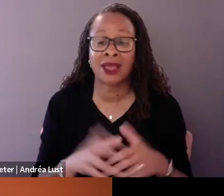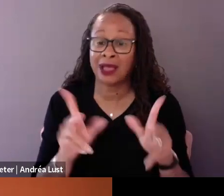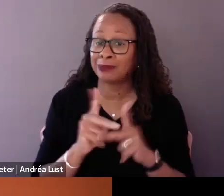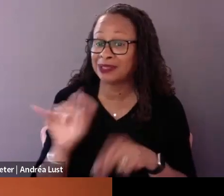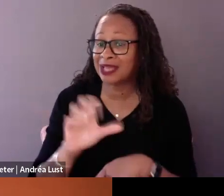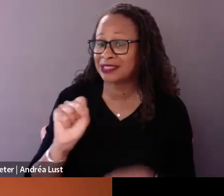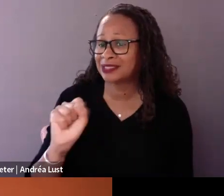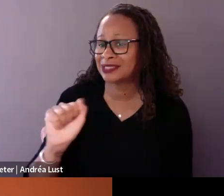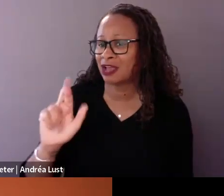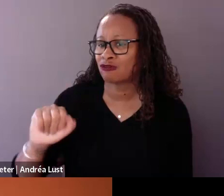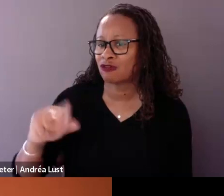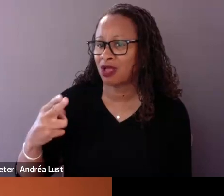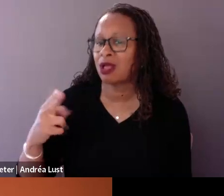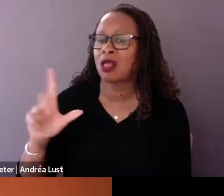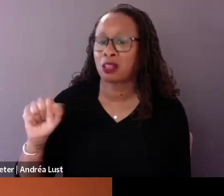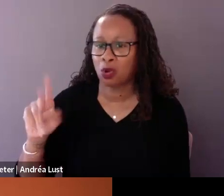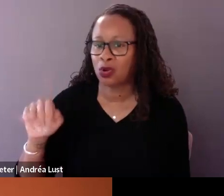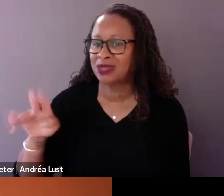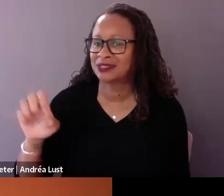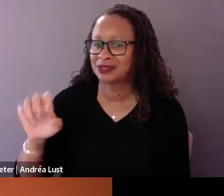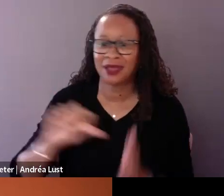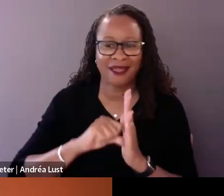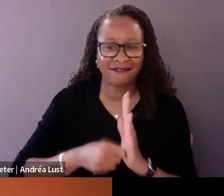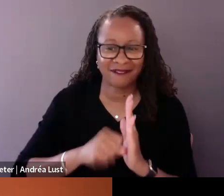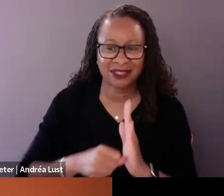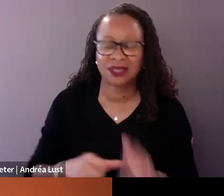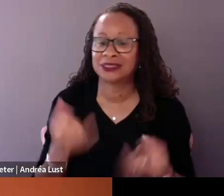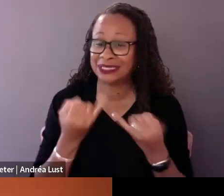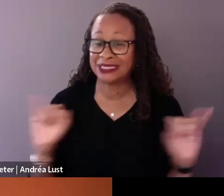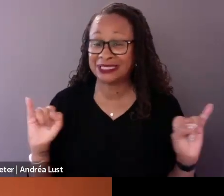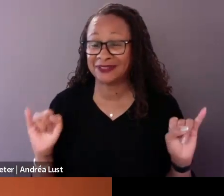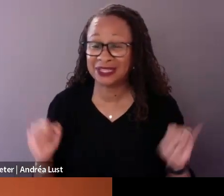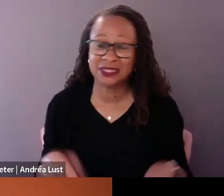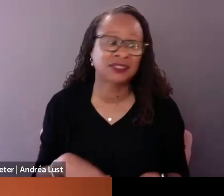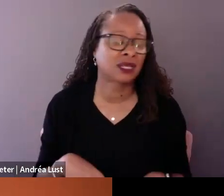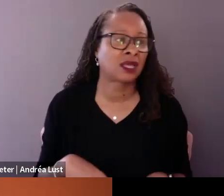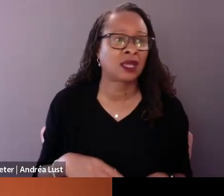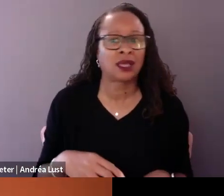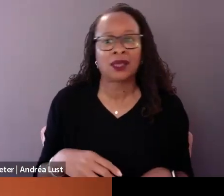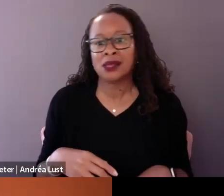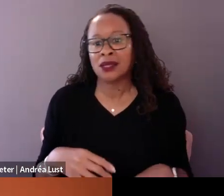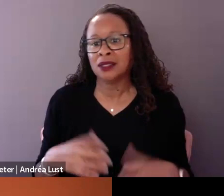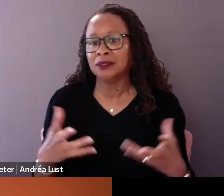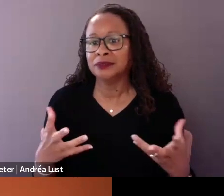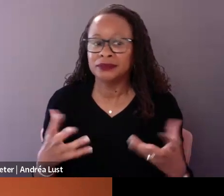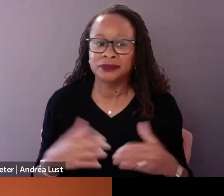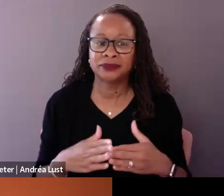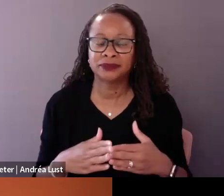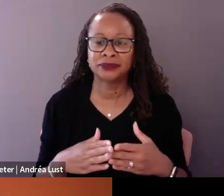Lawrence is emphasizing independence among their student body. They, you know, of course, it's